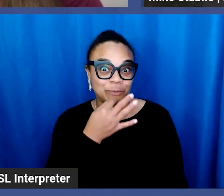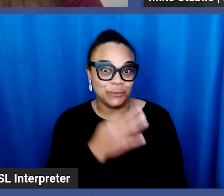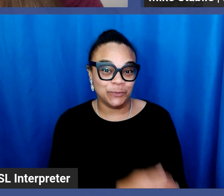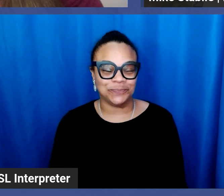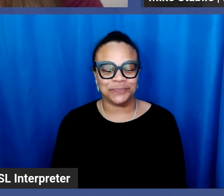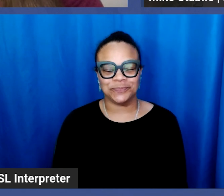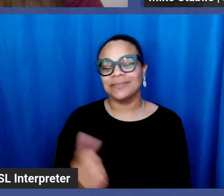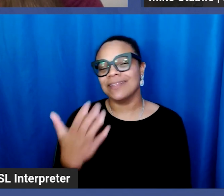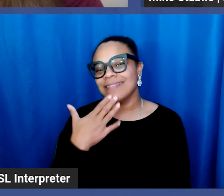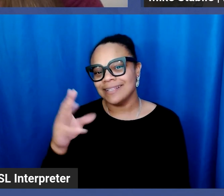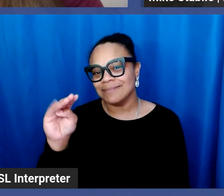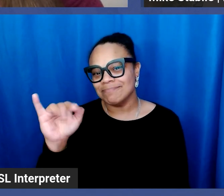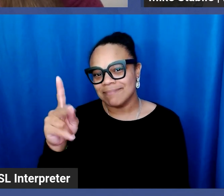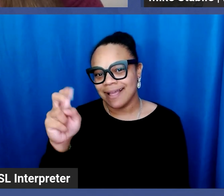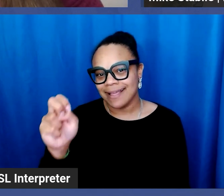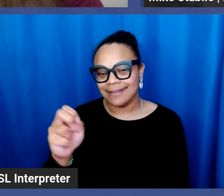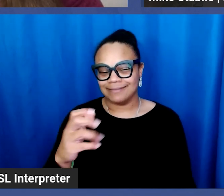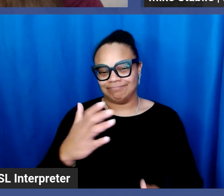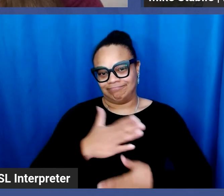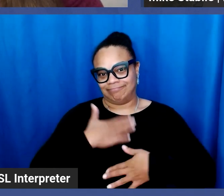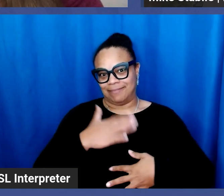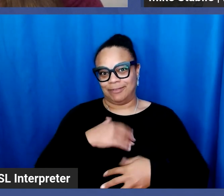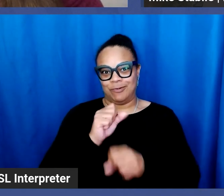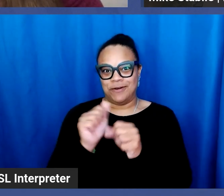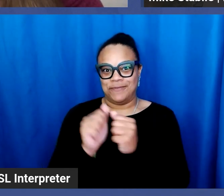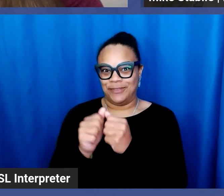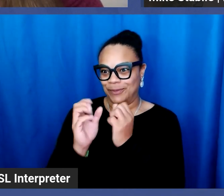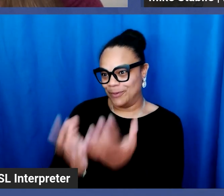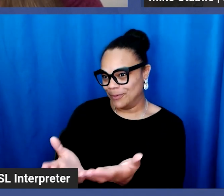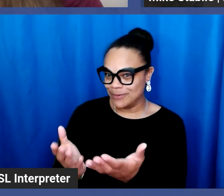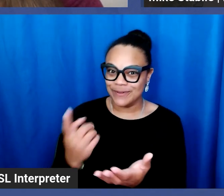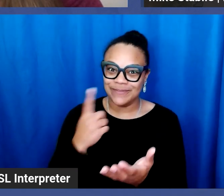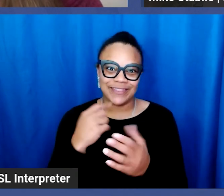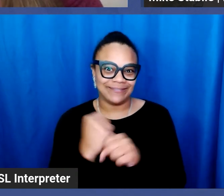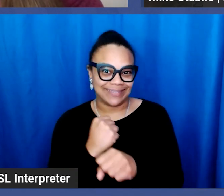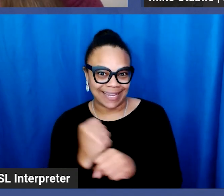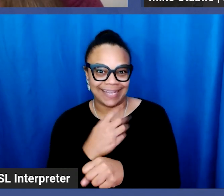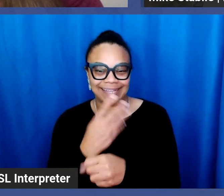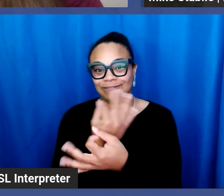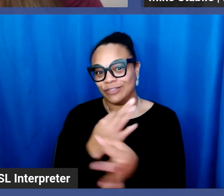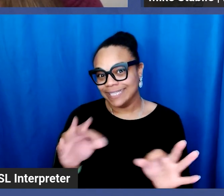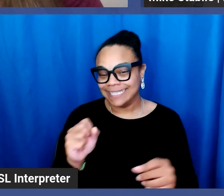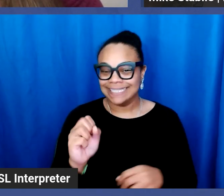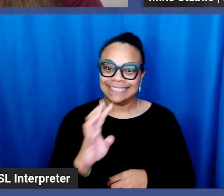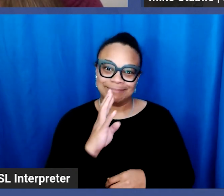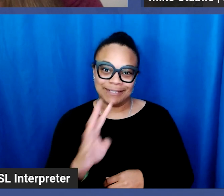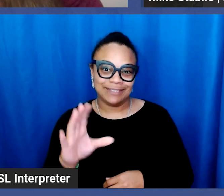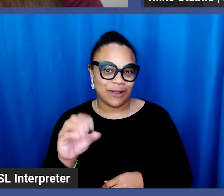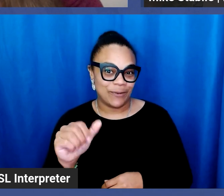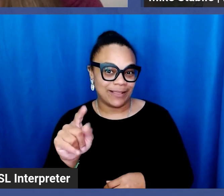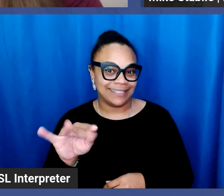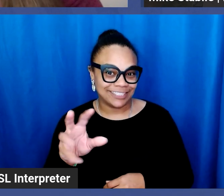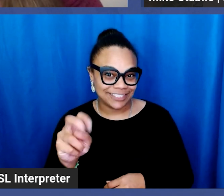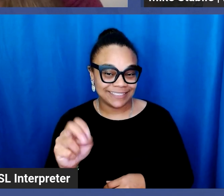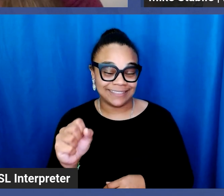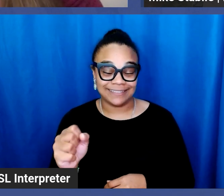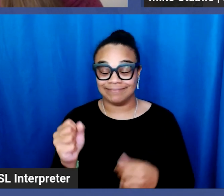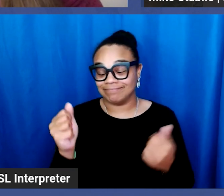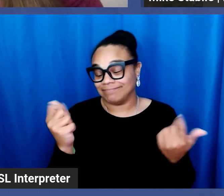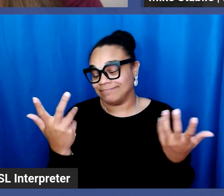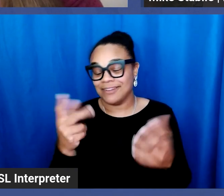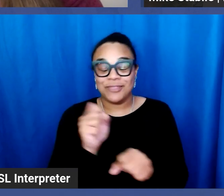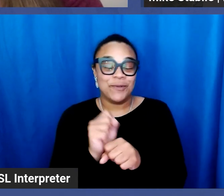So thanks, Mike. I'm glad to be working with you in this fight and Free Speech Coalition. And, the